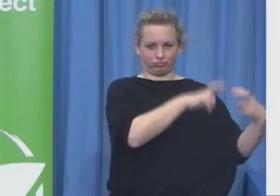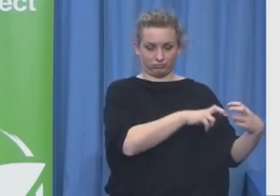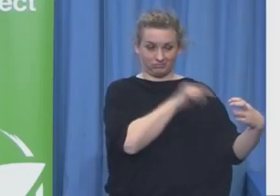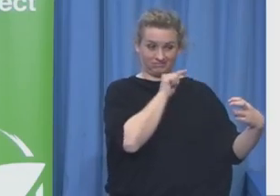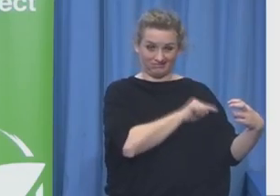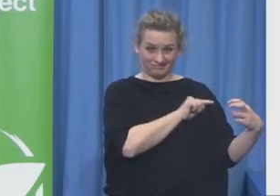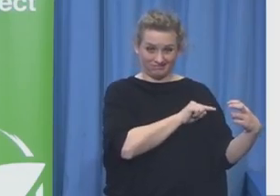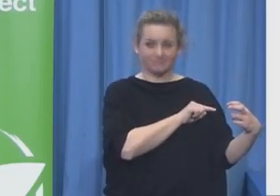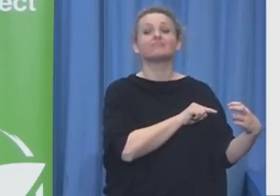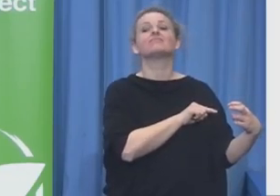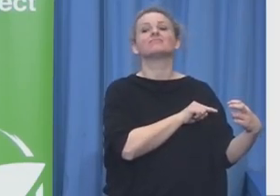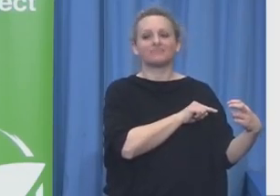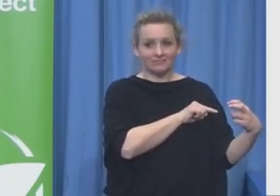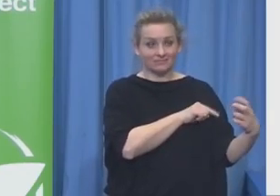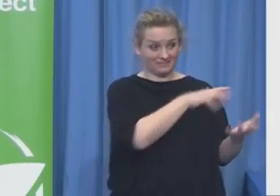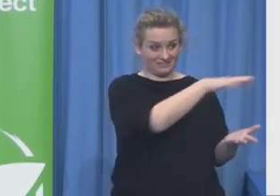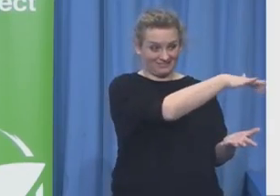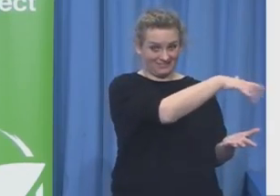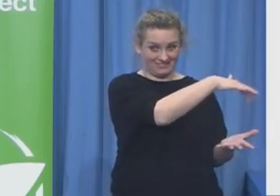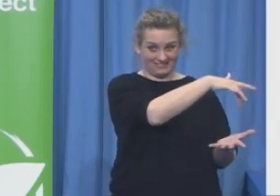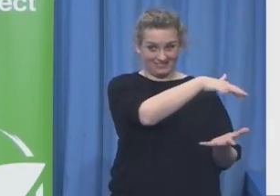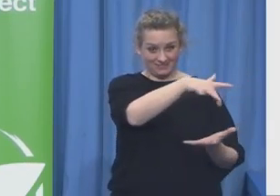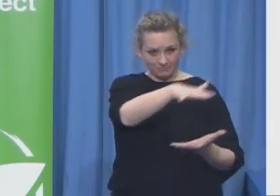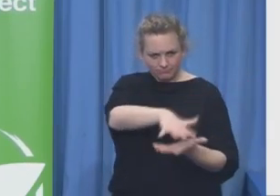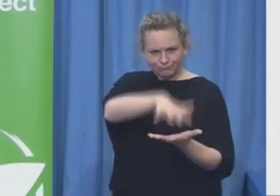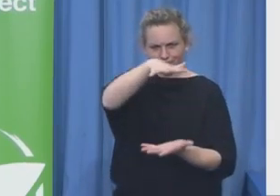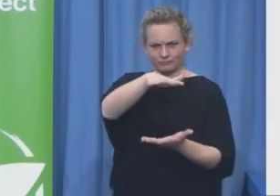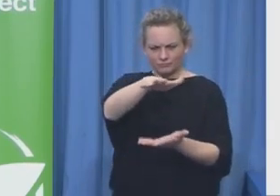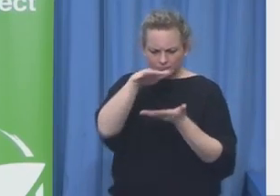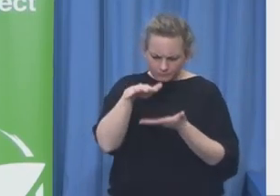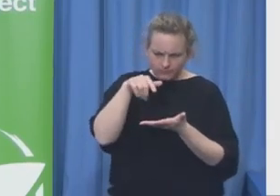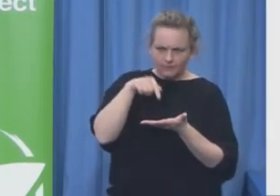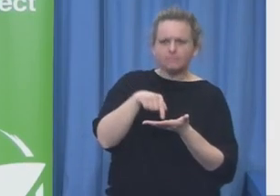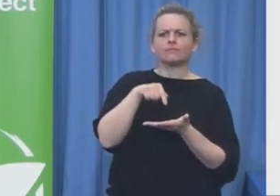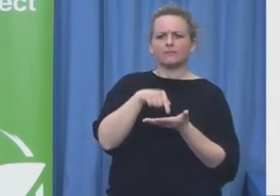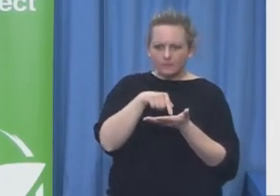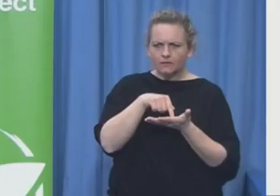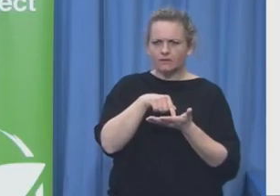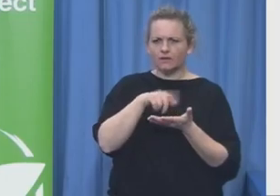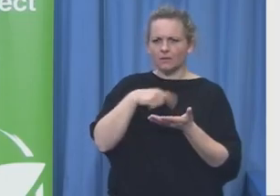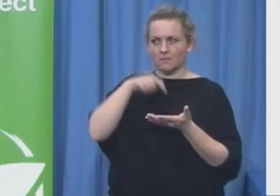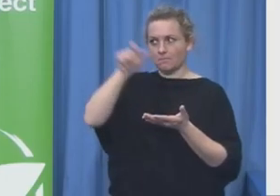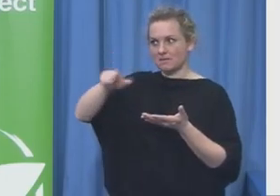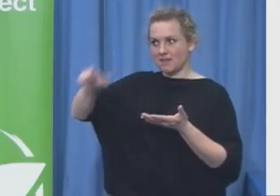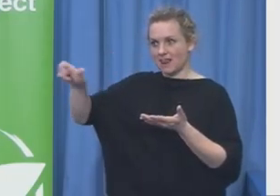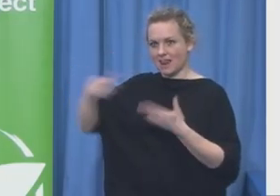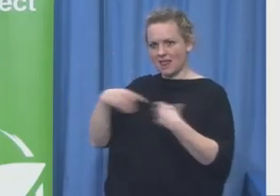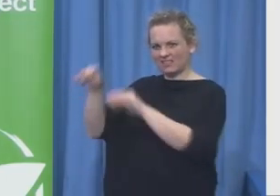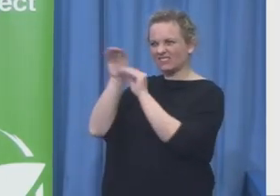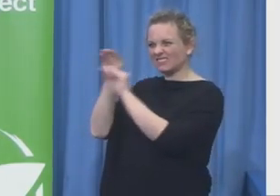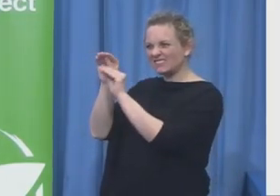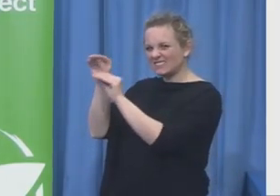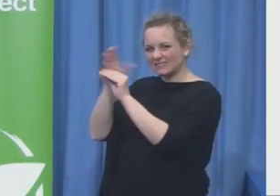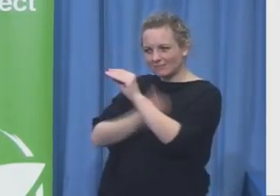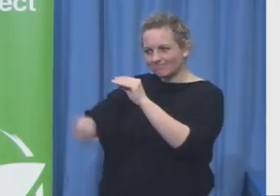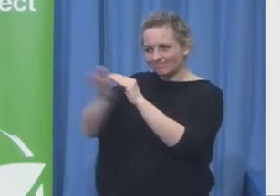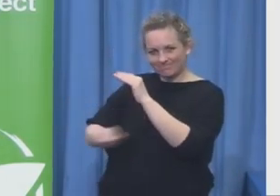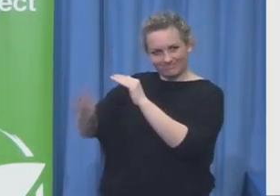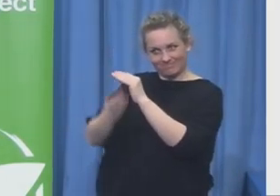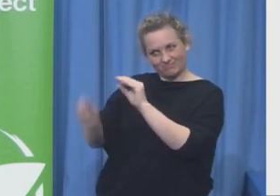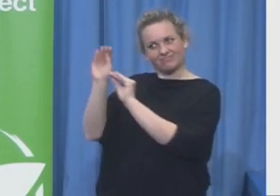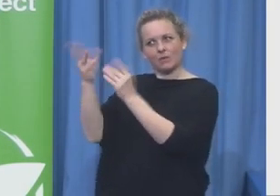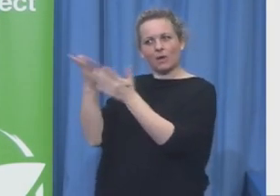that information to then inform the types of training that they offered to their project participants,